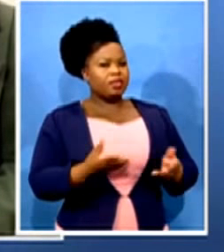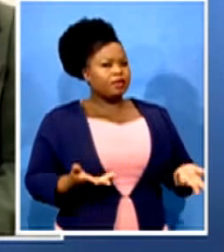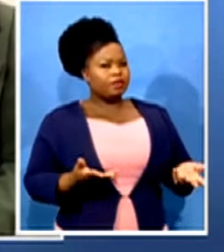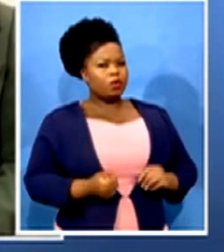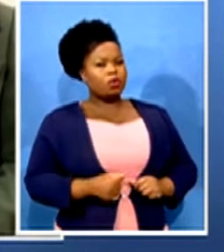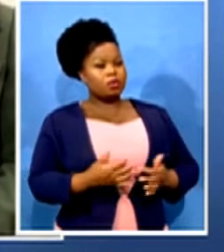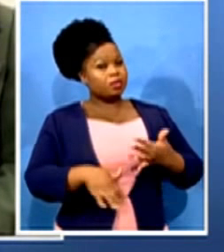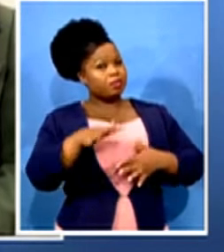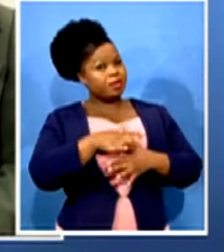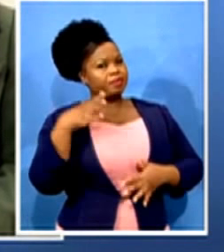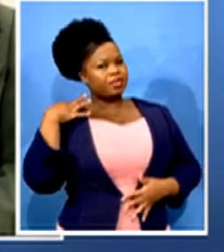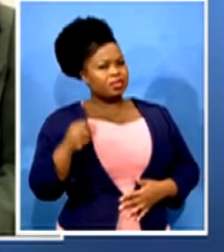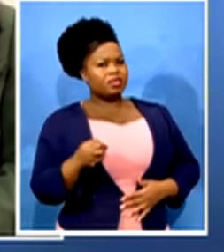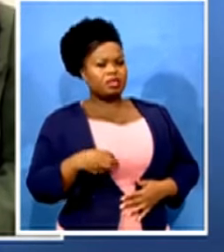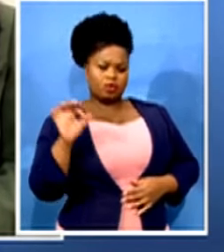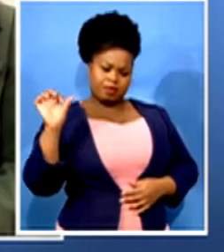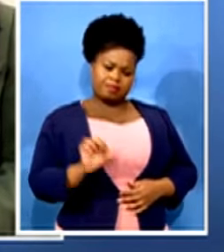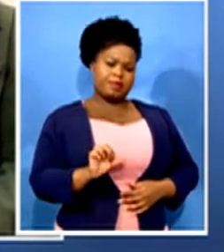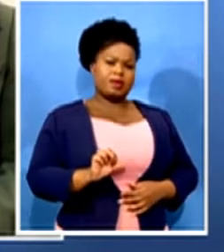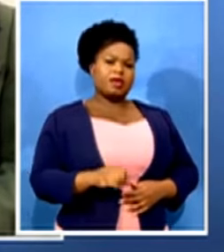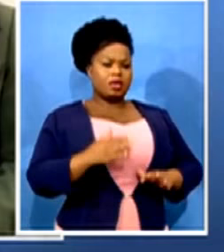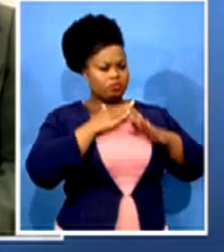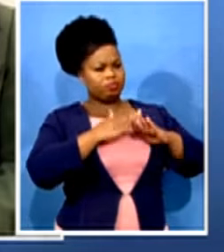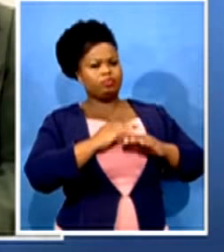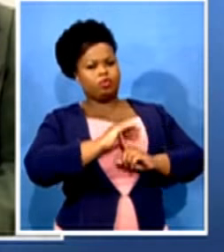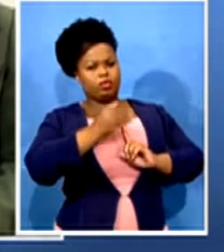and defend himself in terms of this decision.